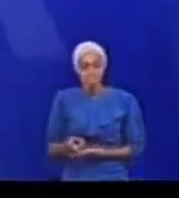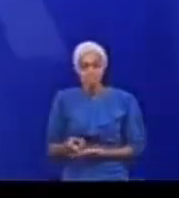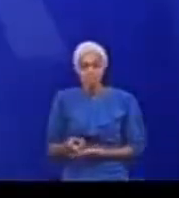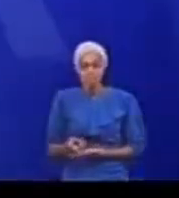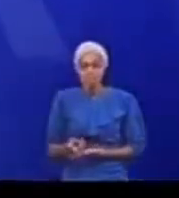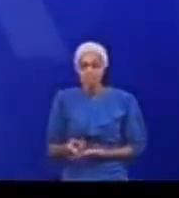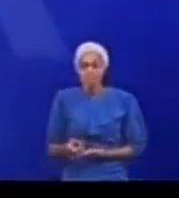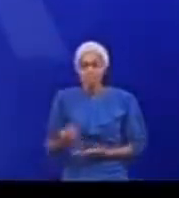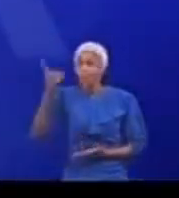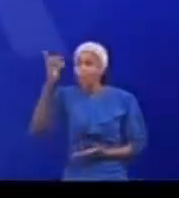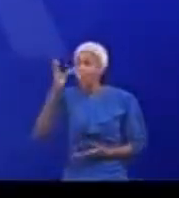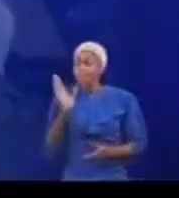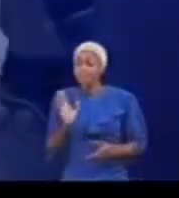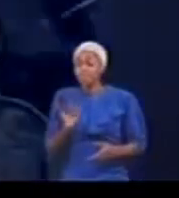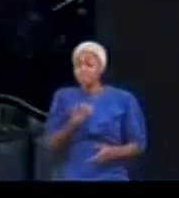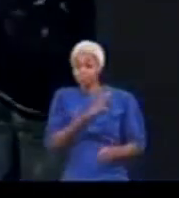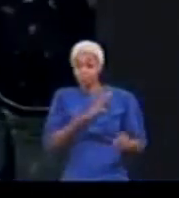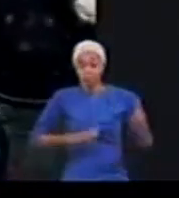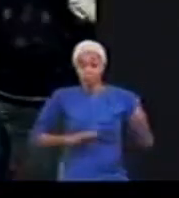Come on, see,